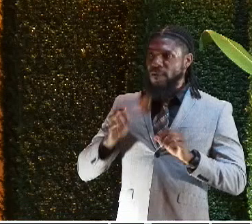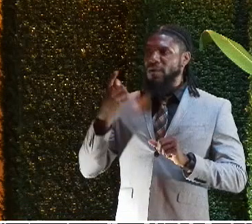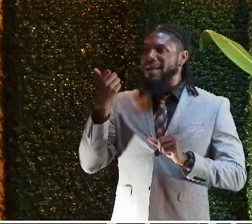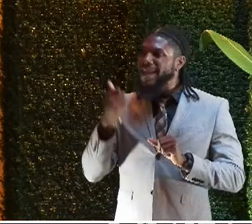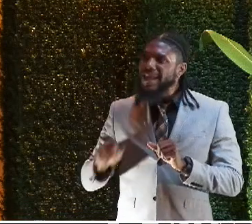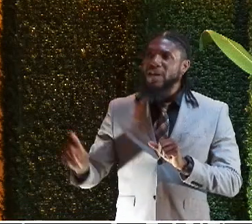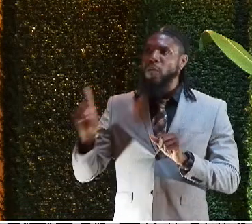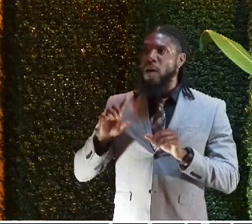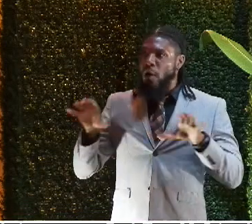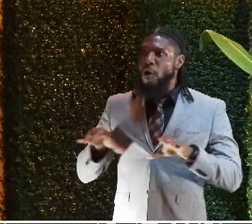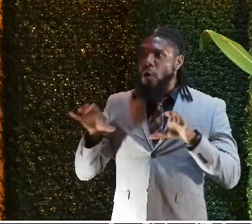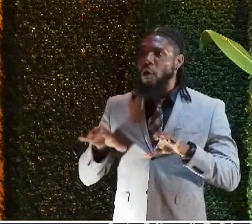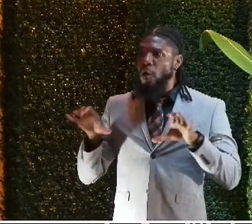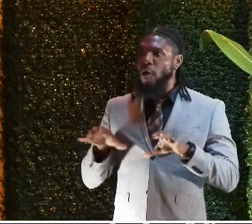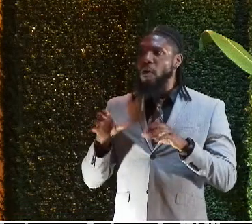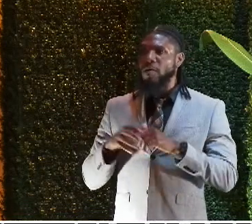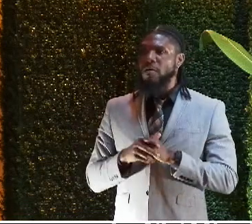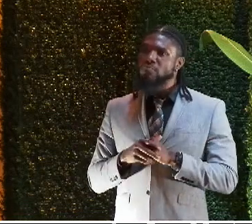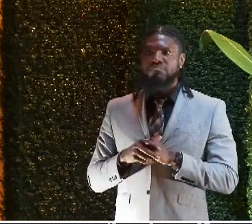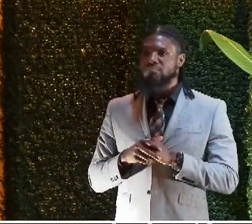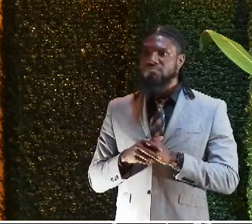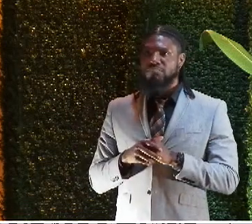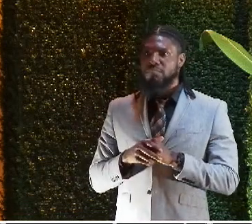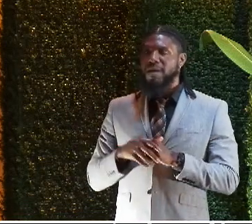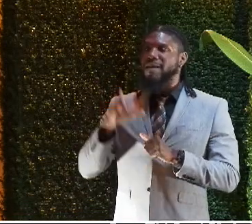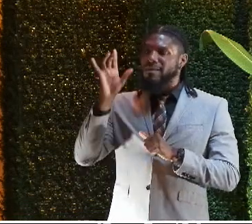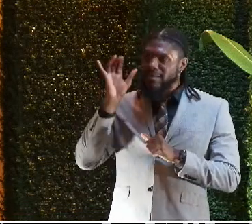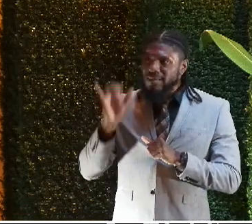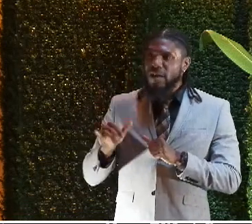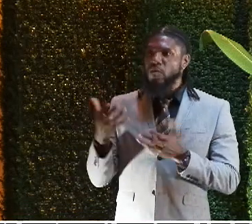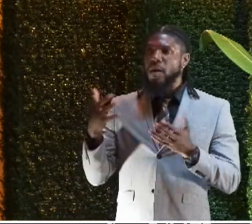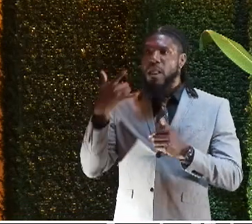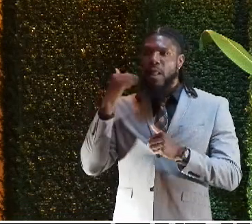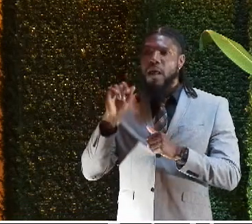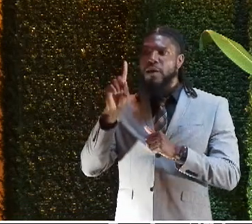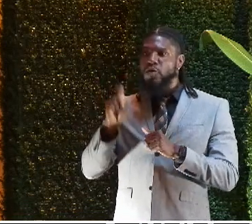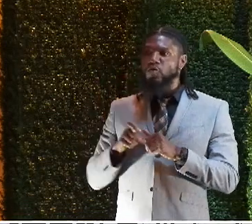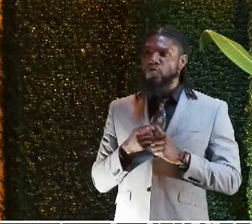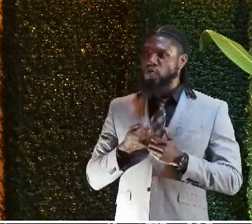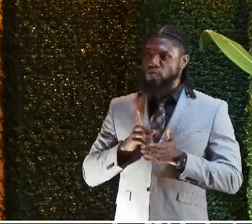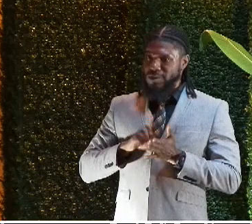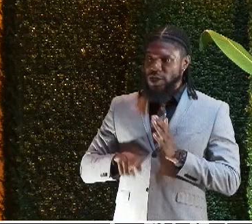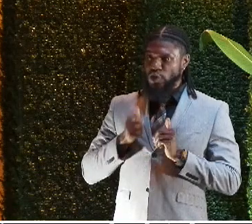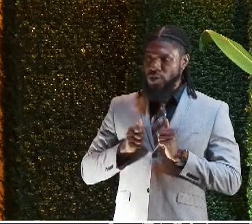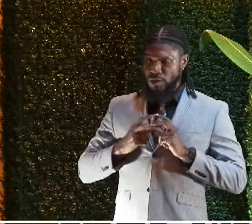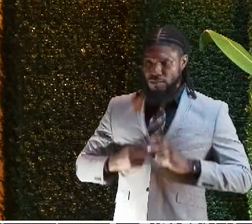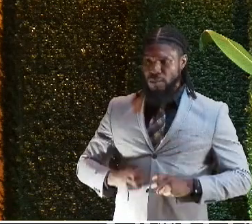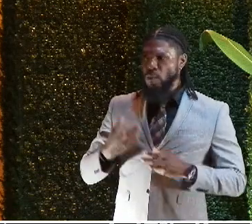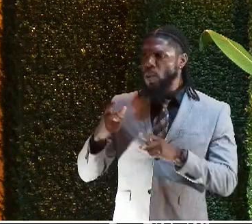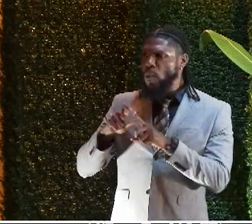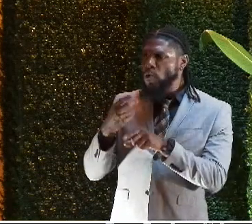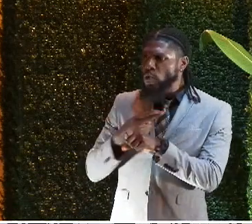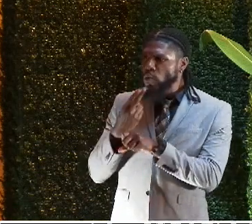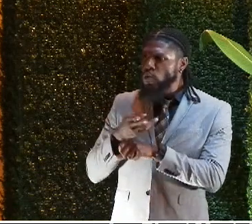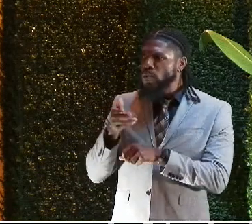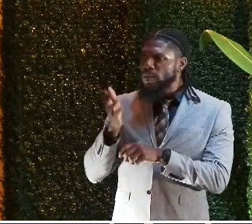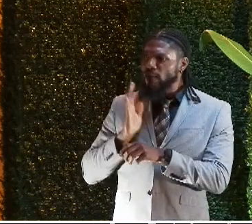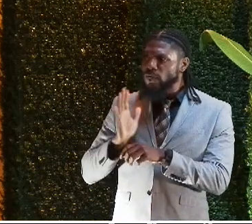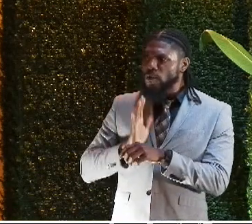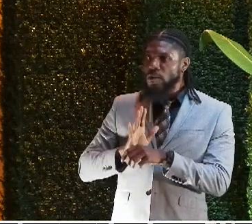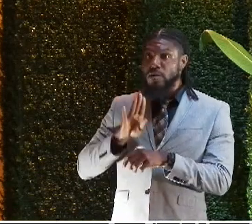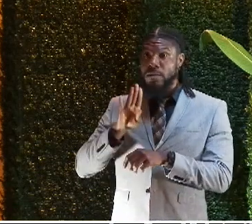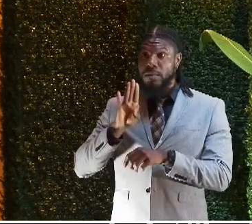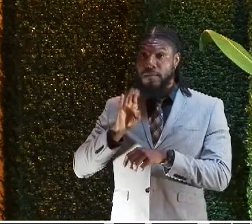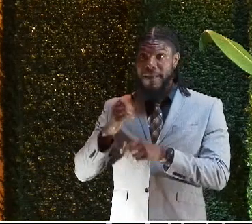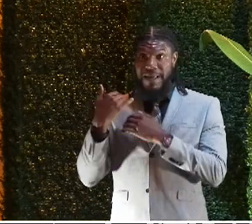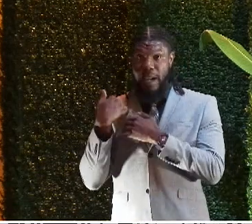So that's what it looks like to call yourself in. What was the word you used before, too? To be accountable. To be accountable, yes.